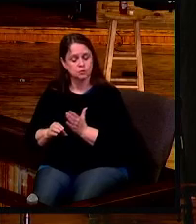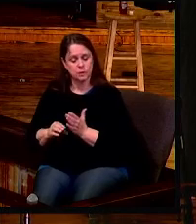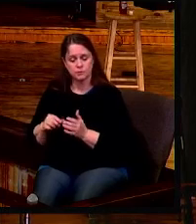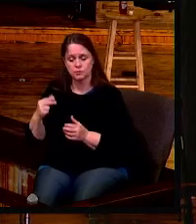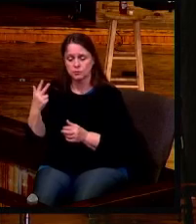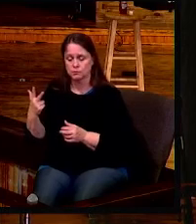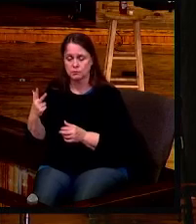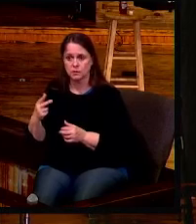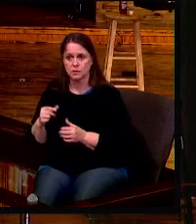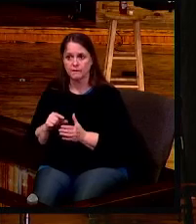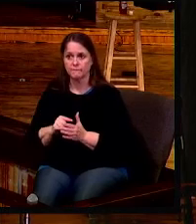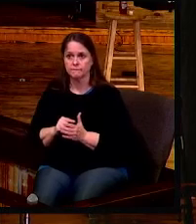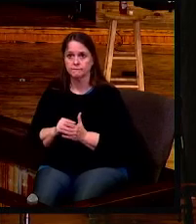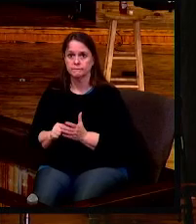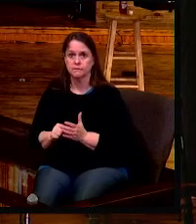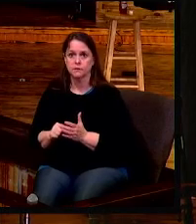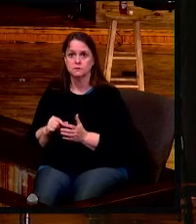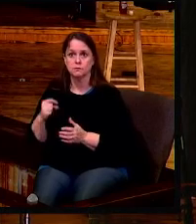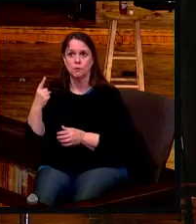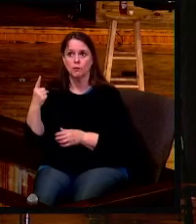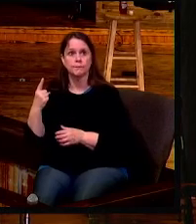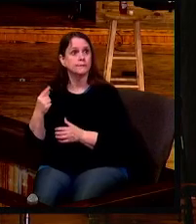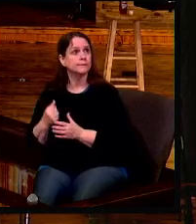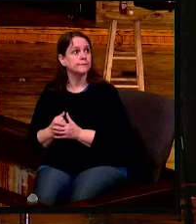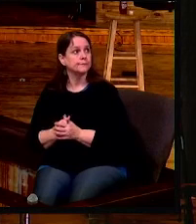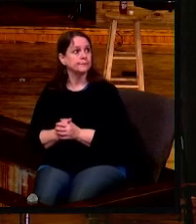chapter 3. Verse